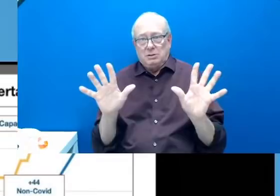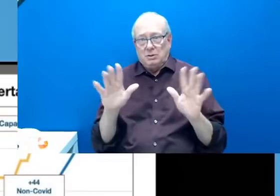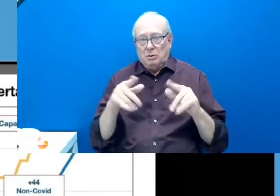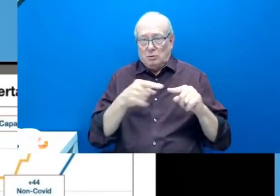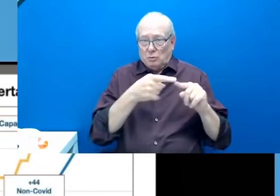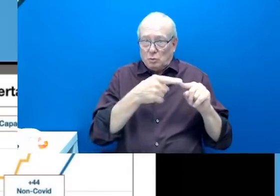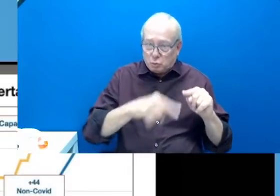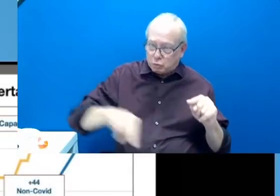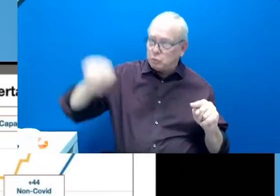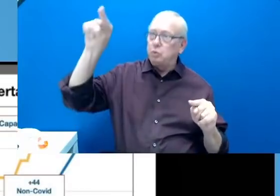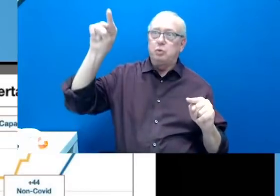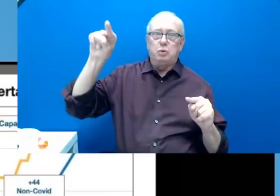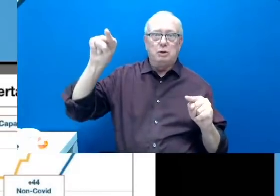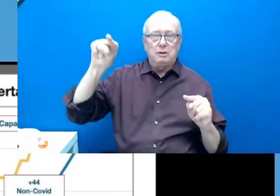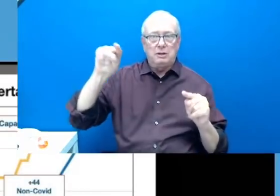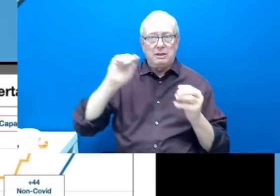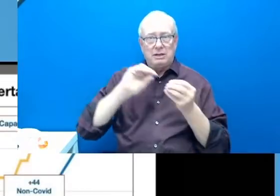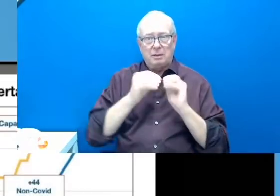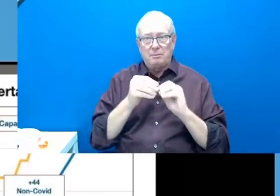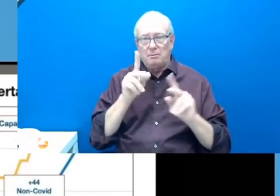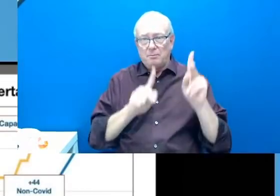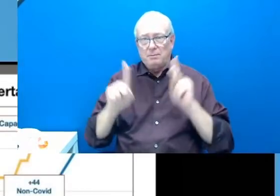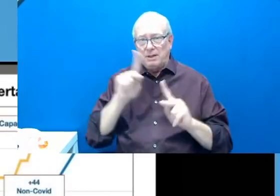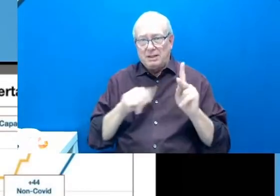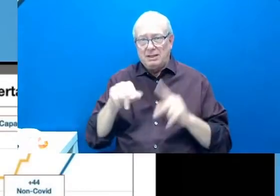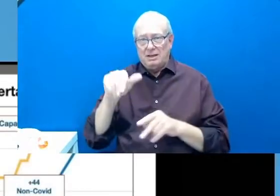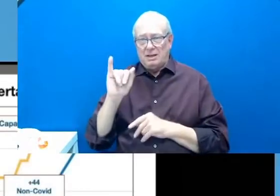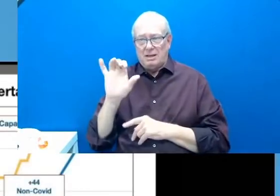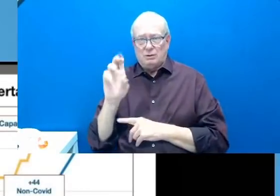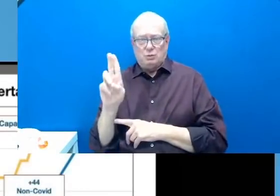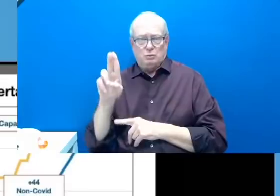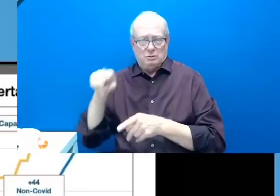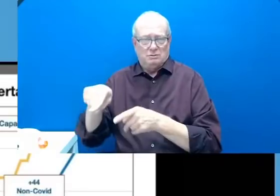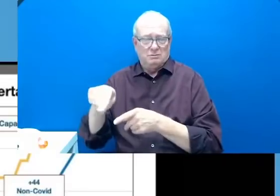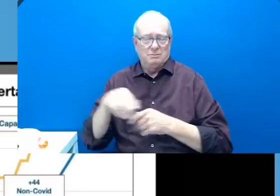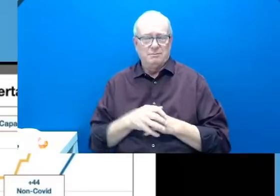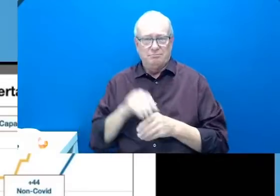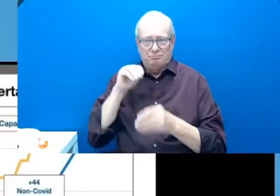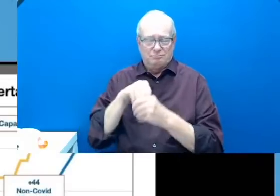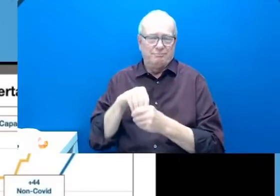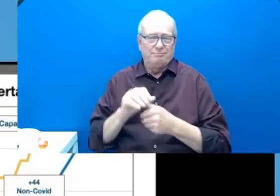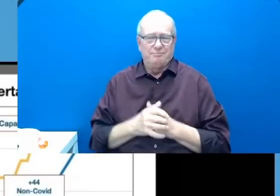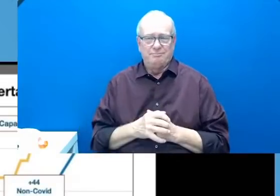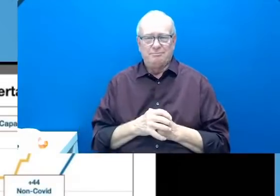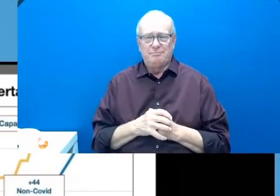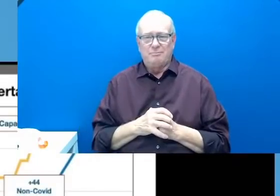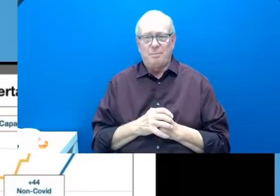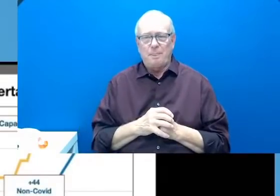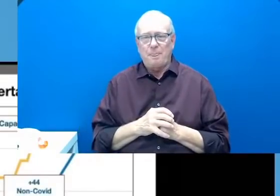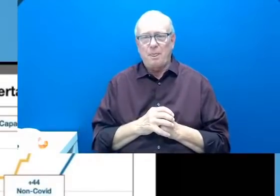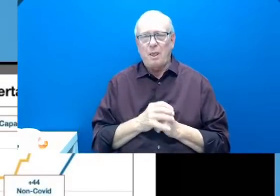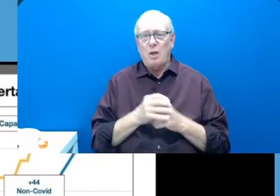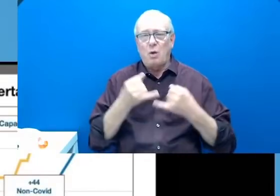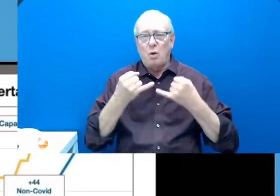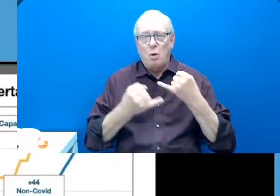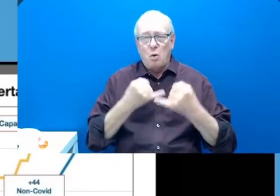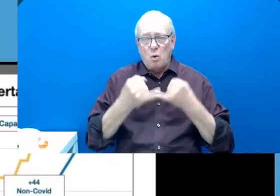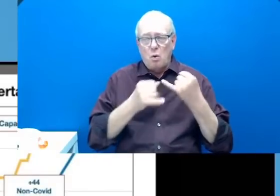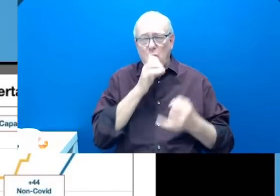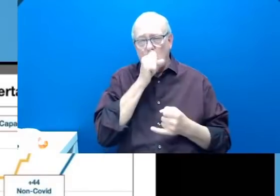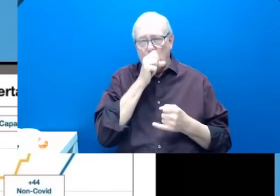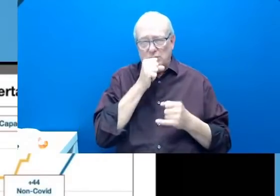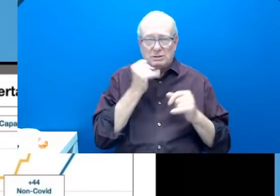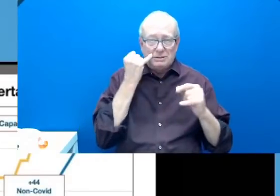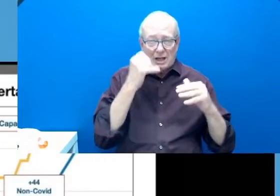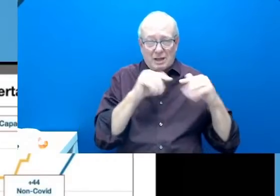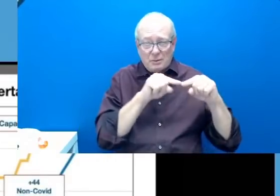exponential increase in the number of patients in ICU beds, and the orange line is the baseline